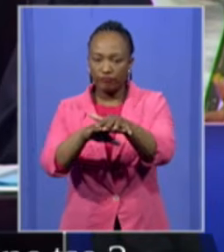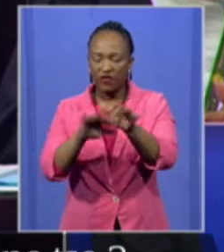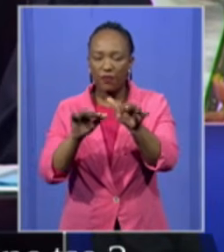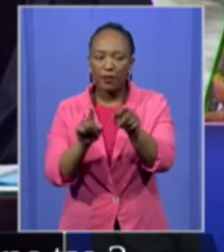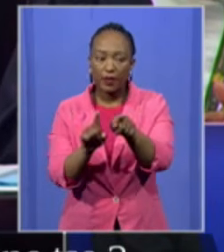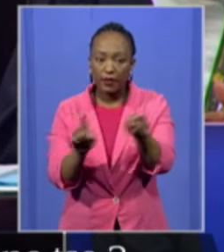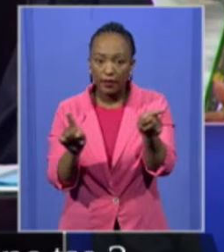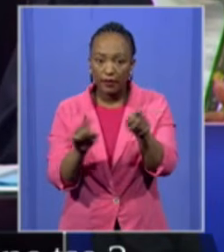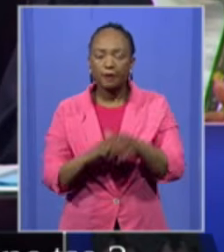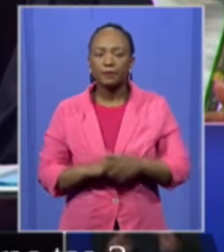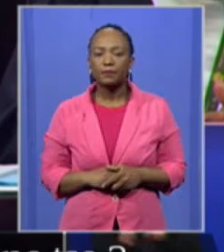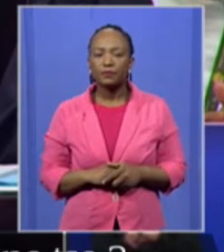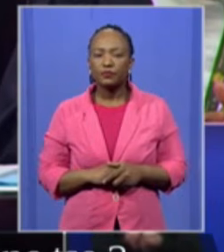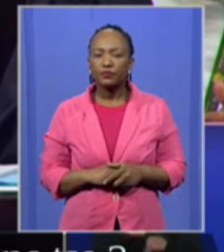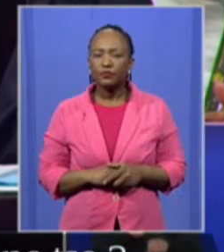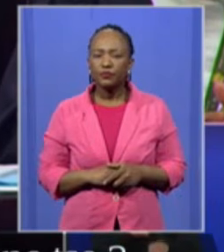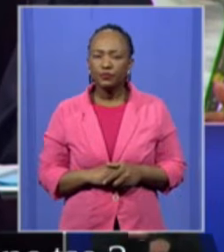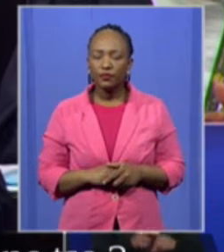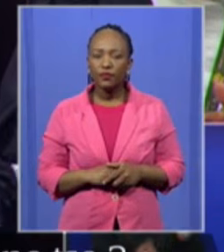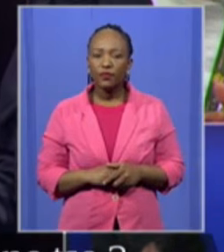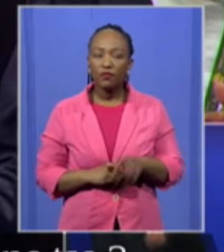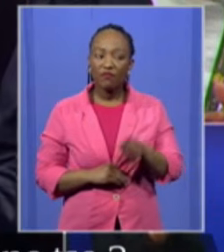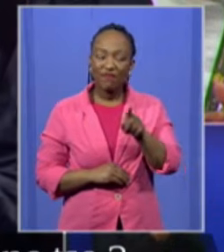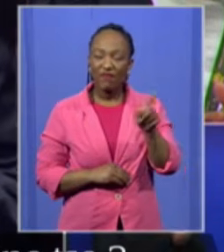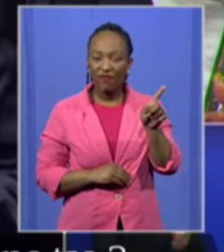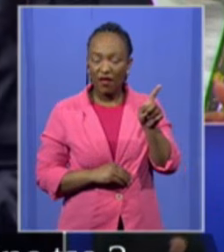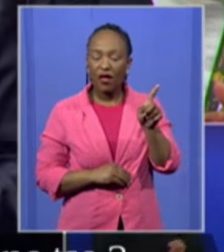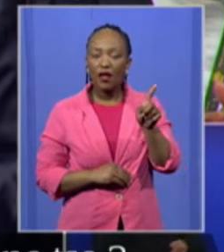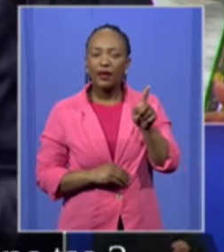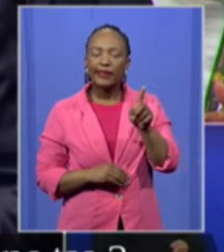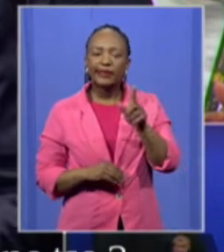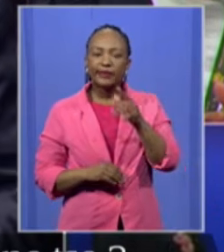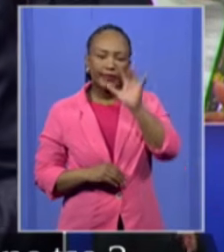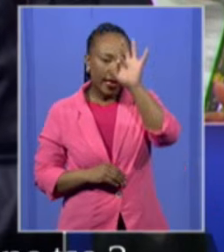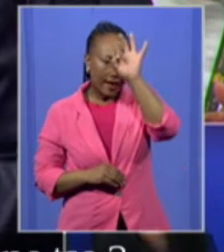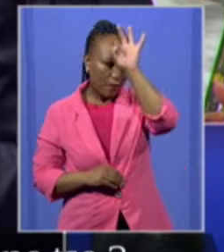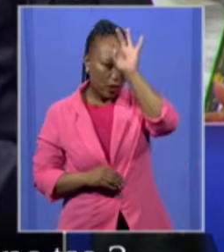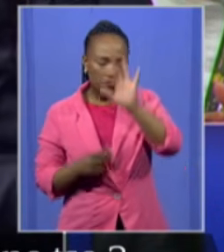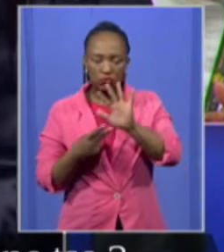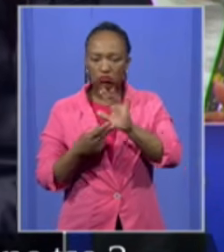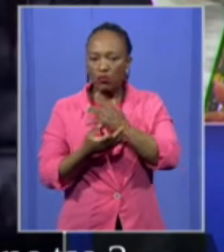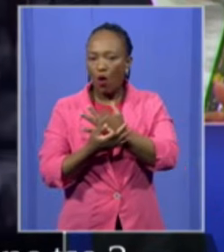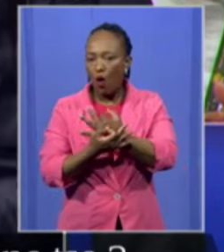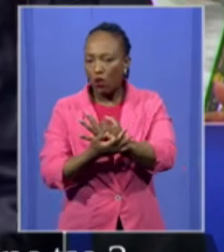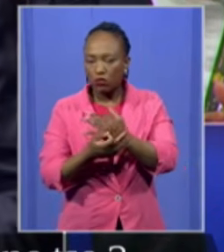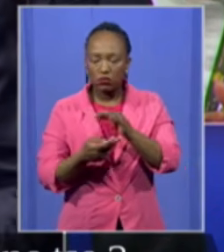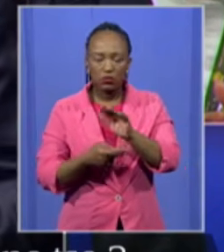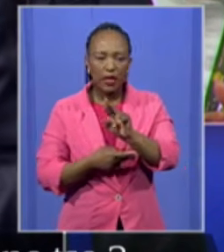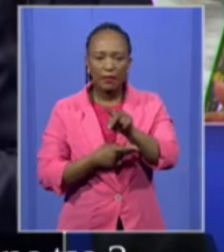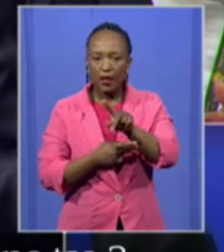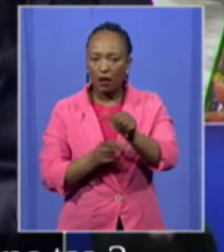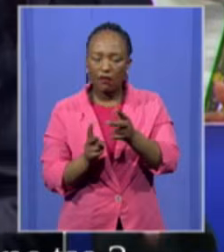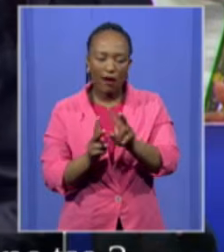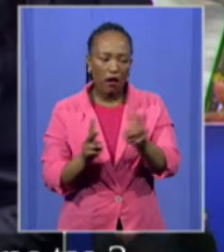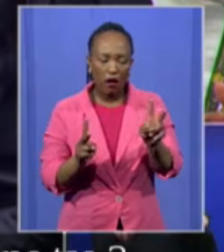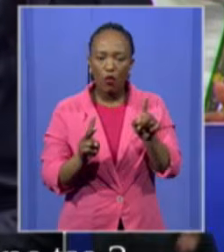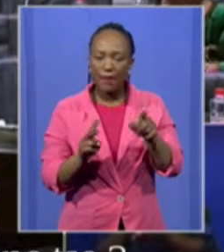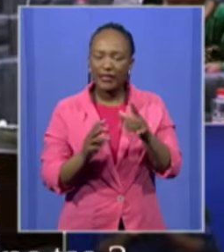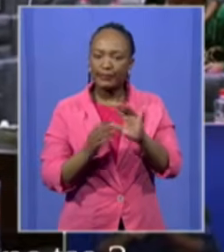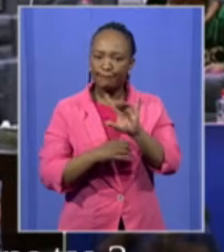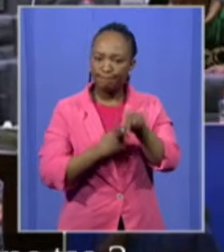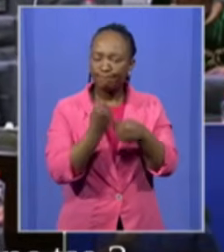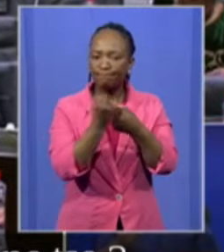strengthen our law enforcement agencies, as we can see that they are in need of great